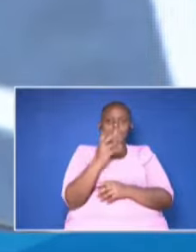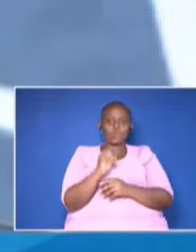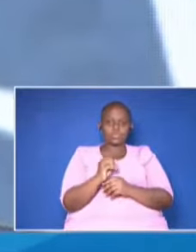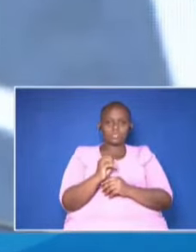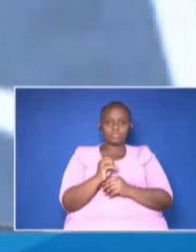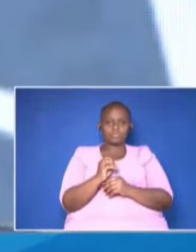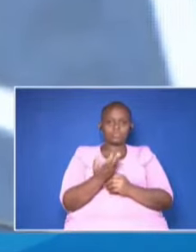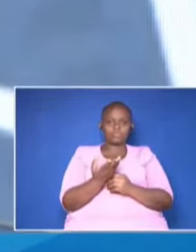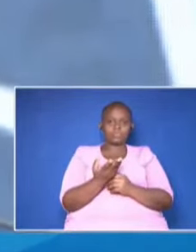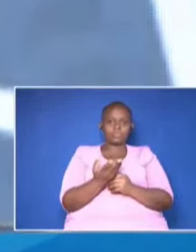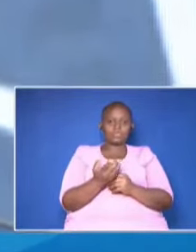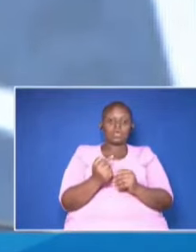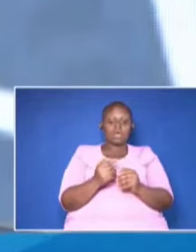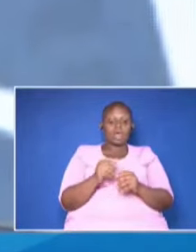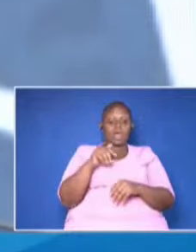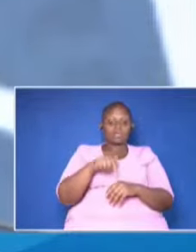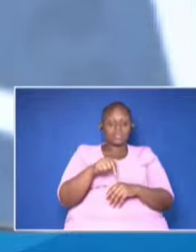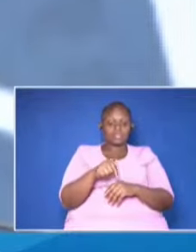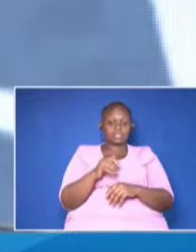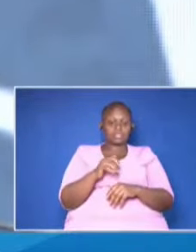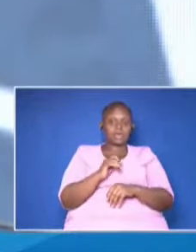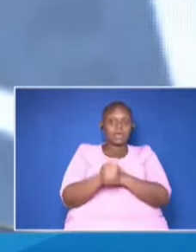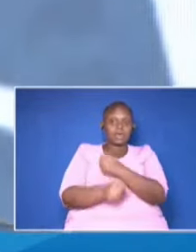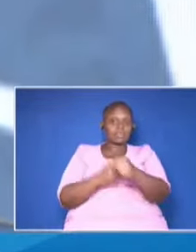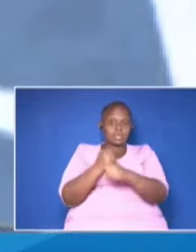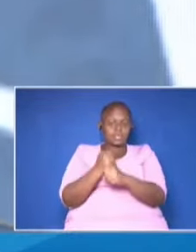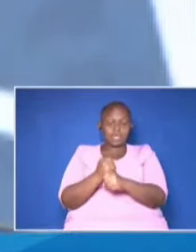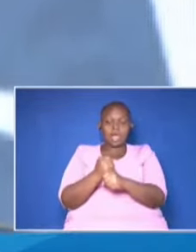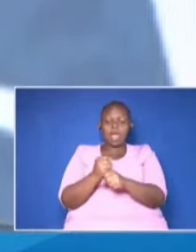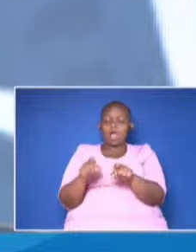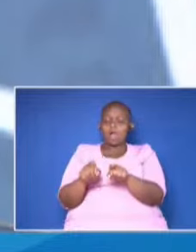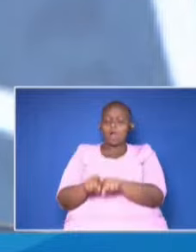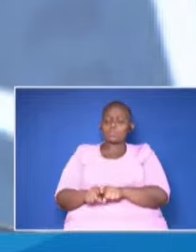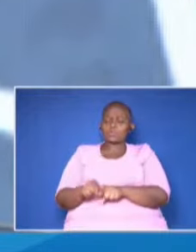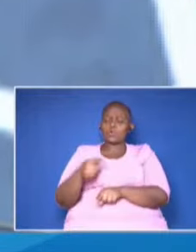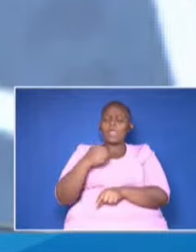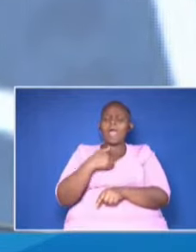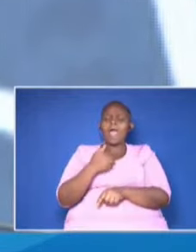late last year andly this year we have justone the ELO